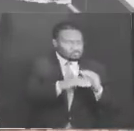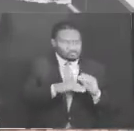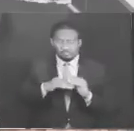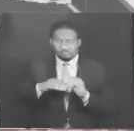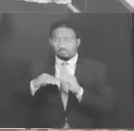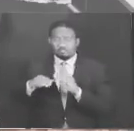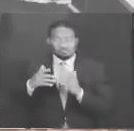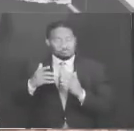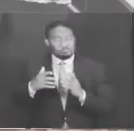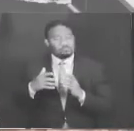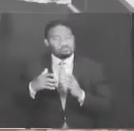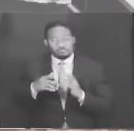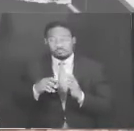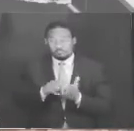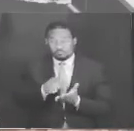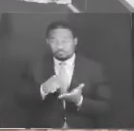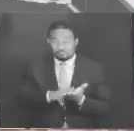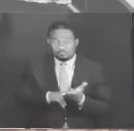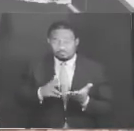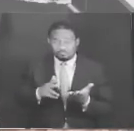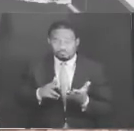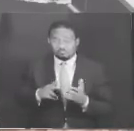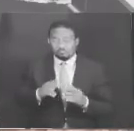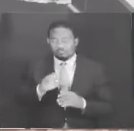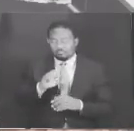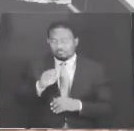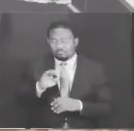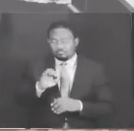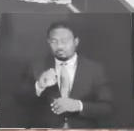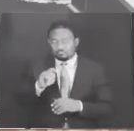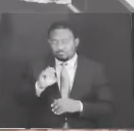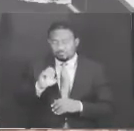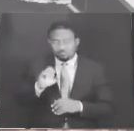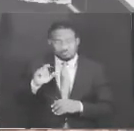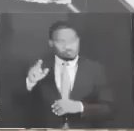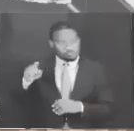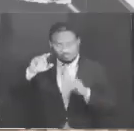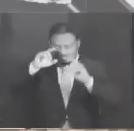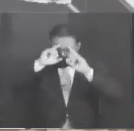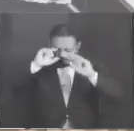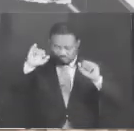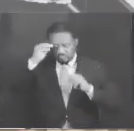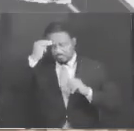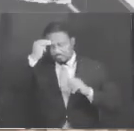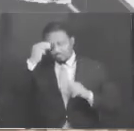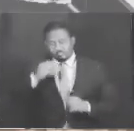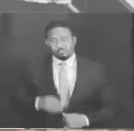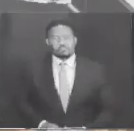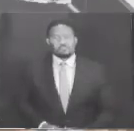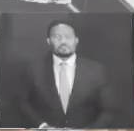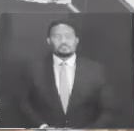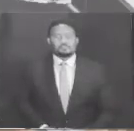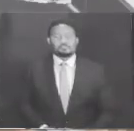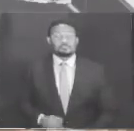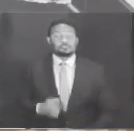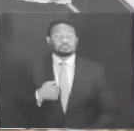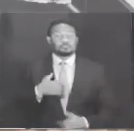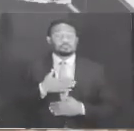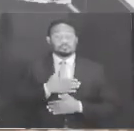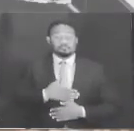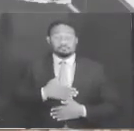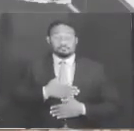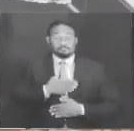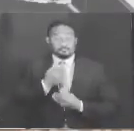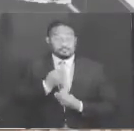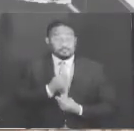approved guidelines by the Cabinet of President John Dramani Mahama. Mr. Speaker, I'm pleased to report that